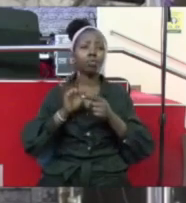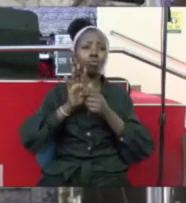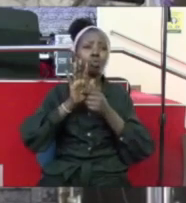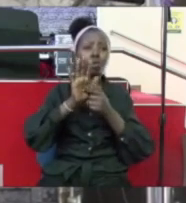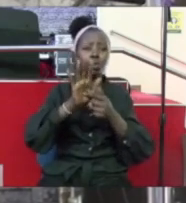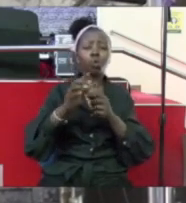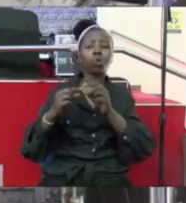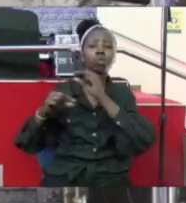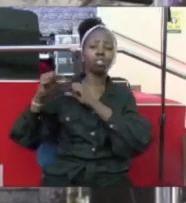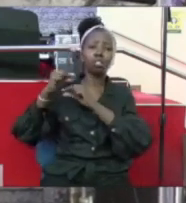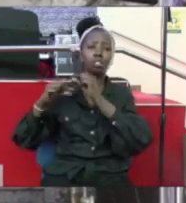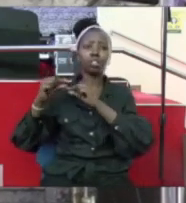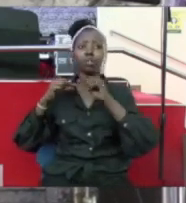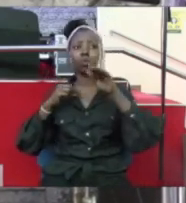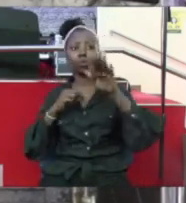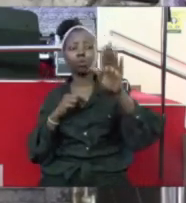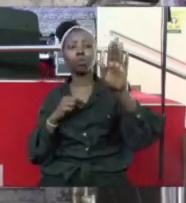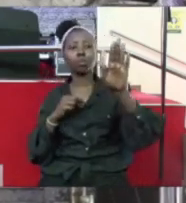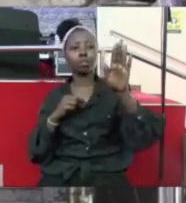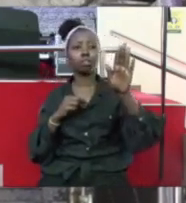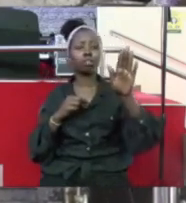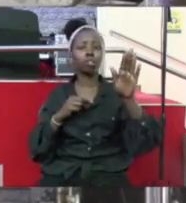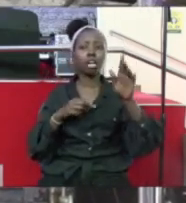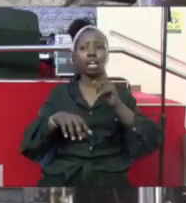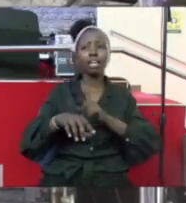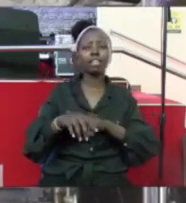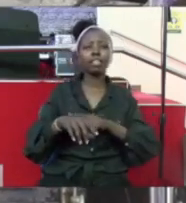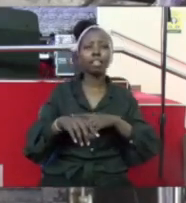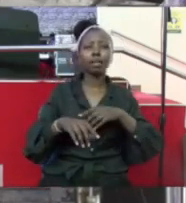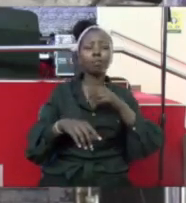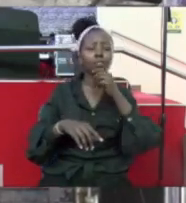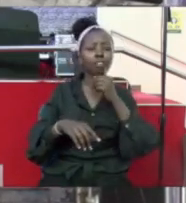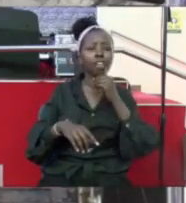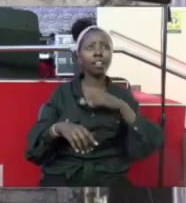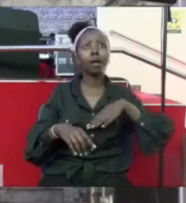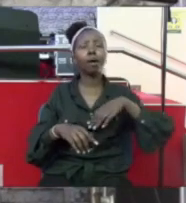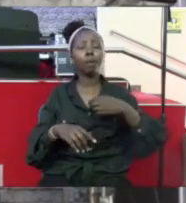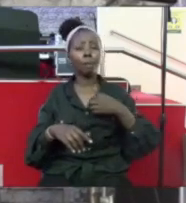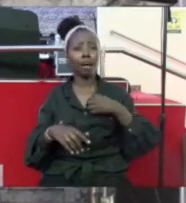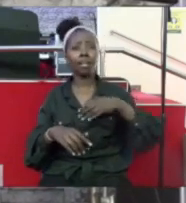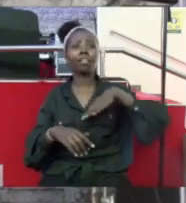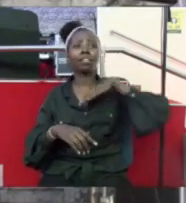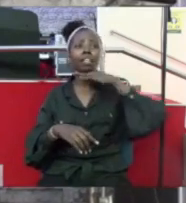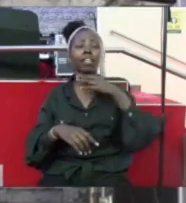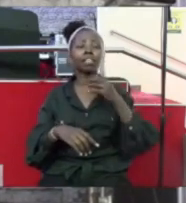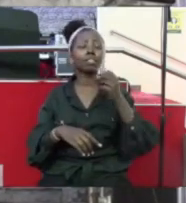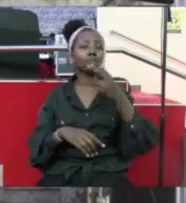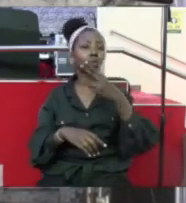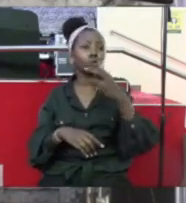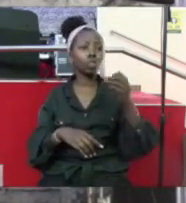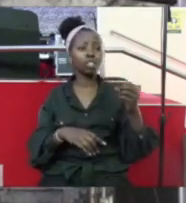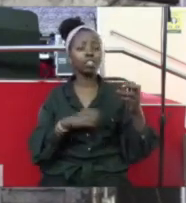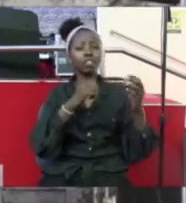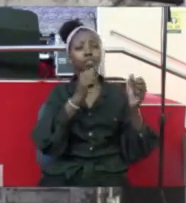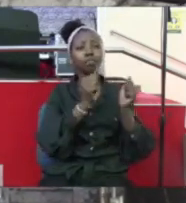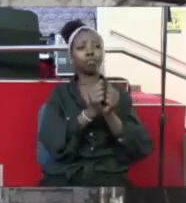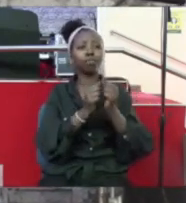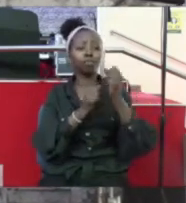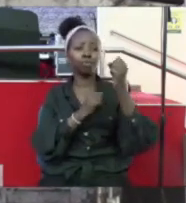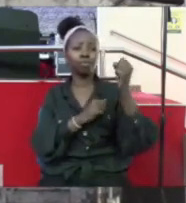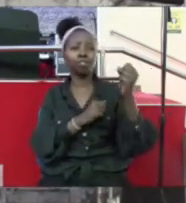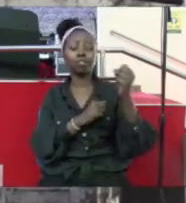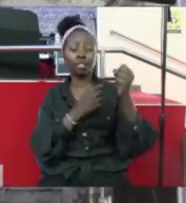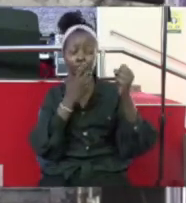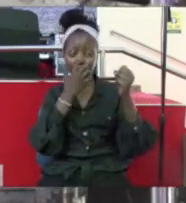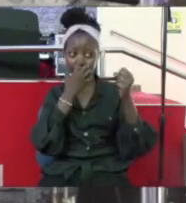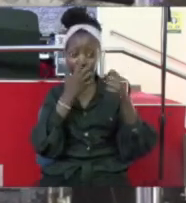Huwa yanaadhiri vizazi vyetu. And when my dad passed on in 2015, na baba alipotuacha mwaka 2015, I got the